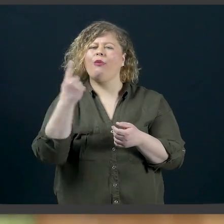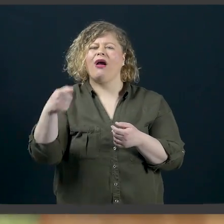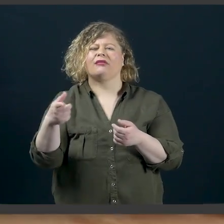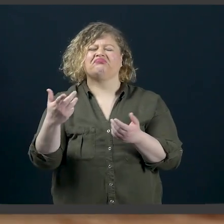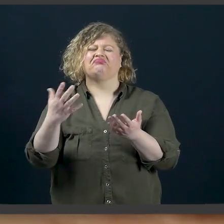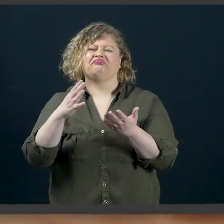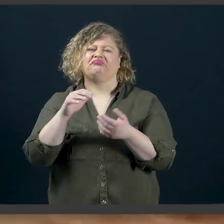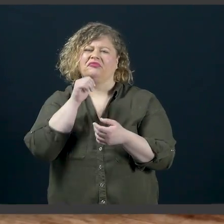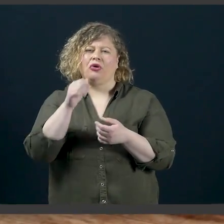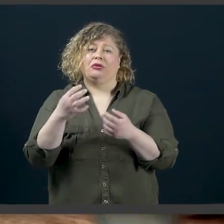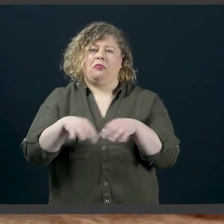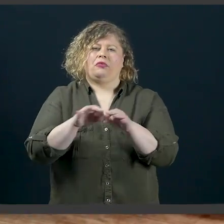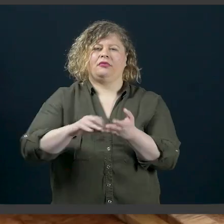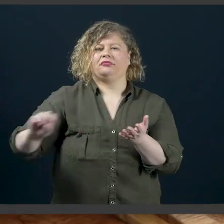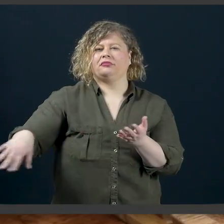tough.